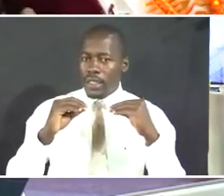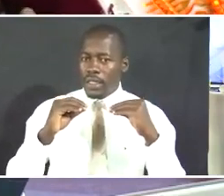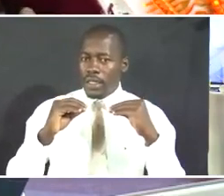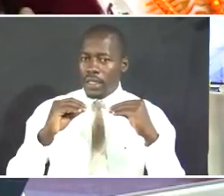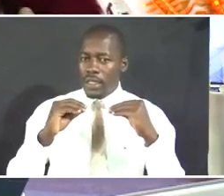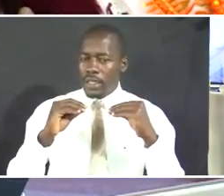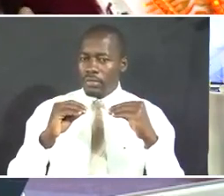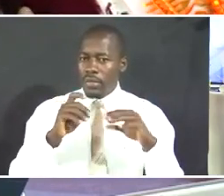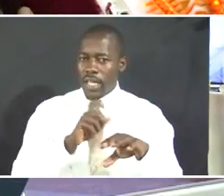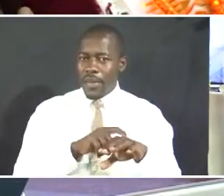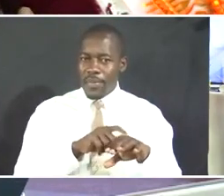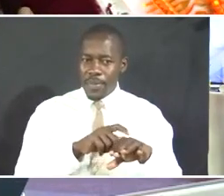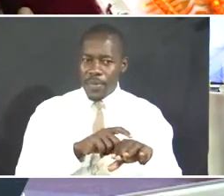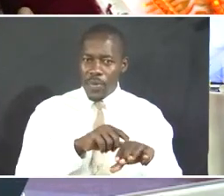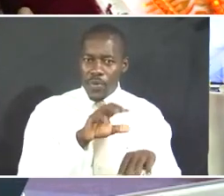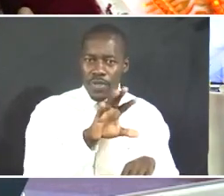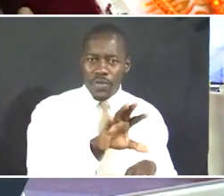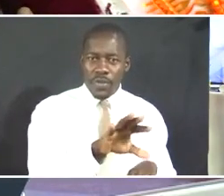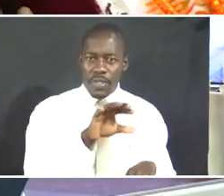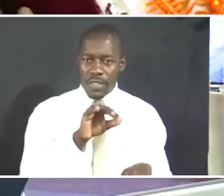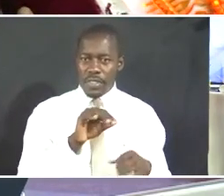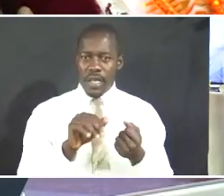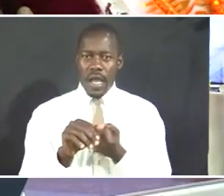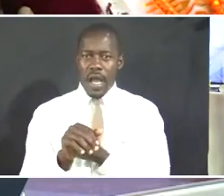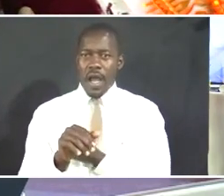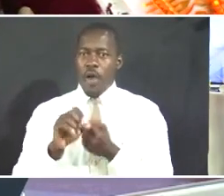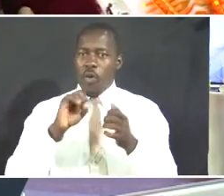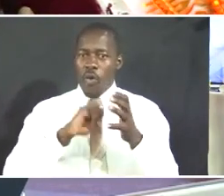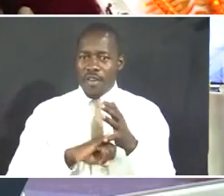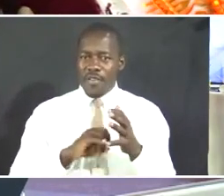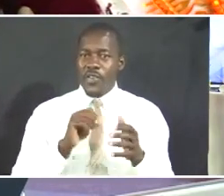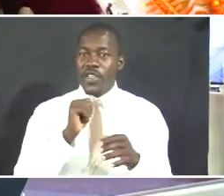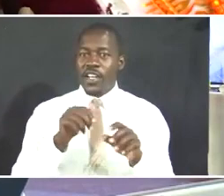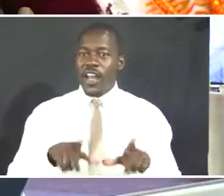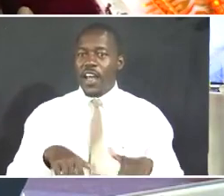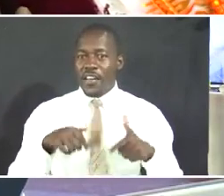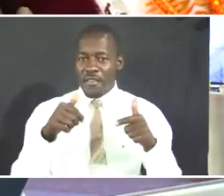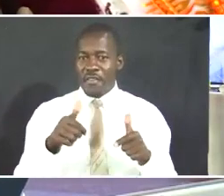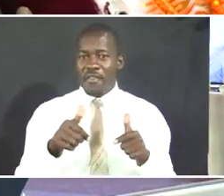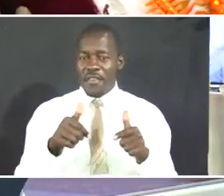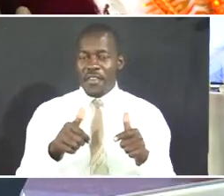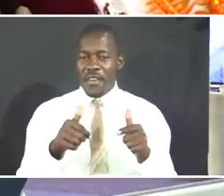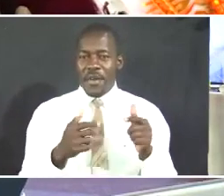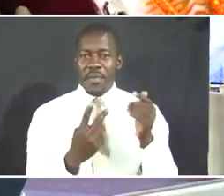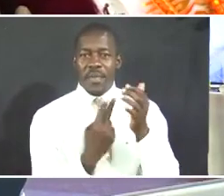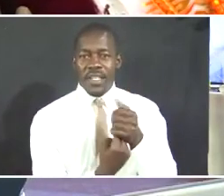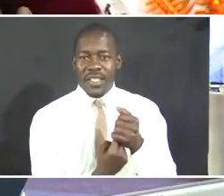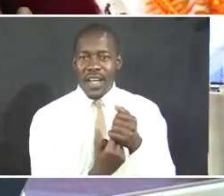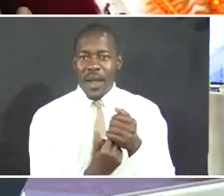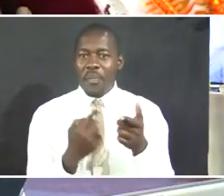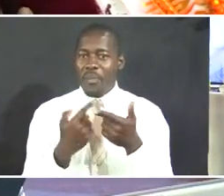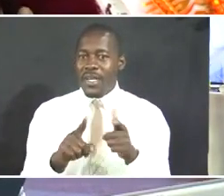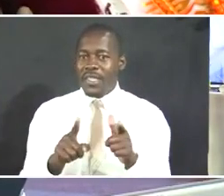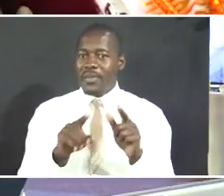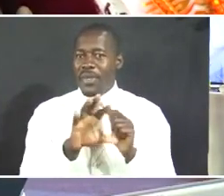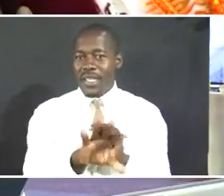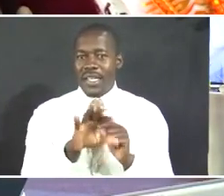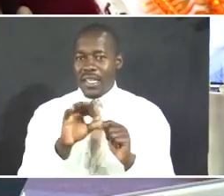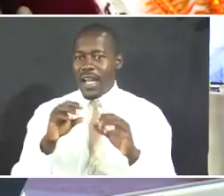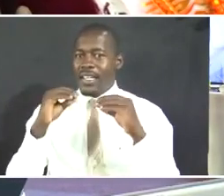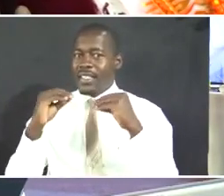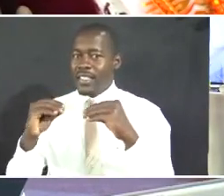marriage, you're not just picking a life partner. You are picking a teacher of your children in life.